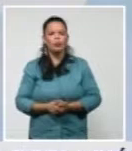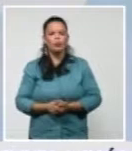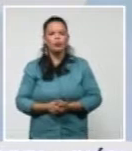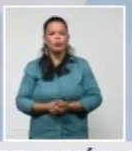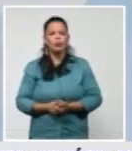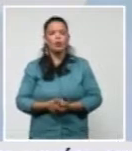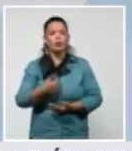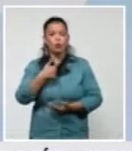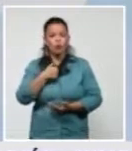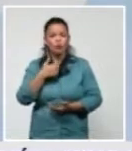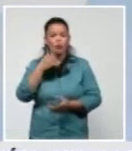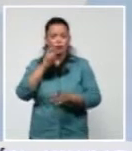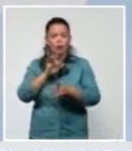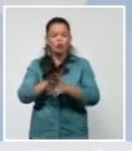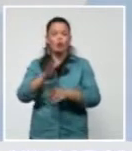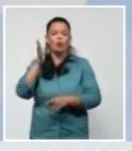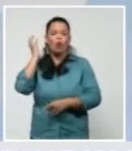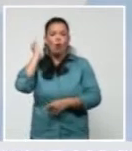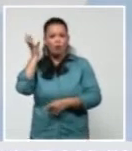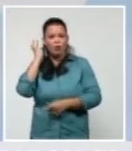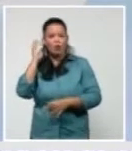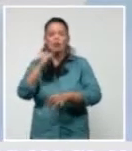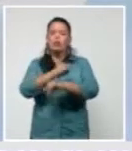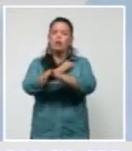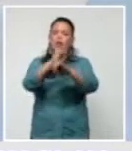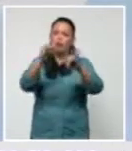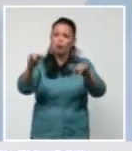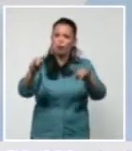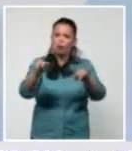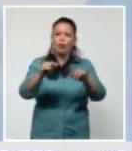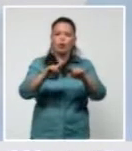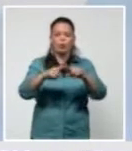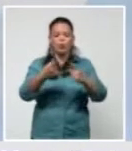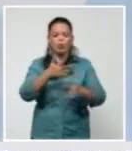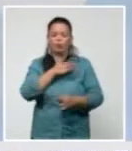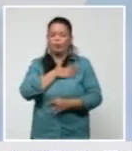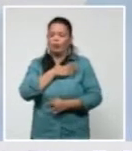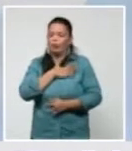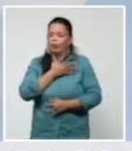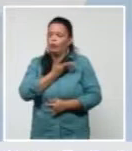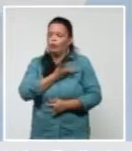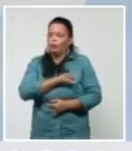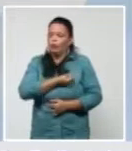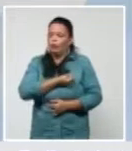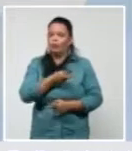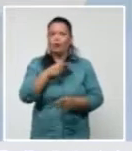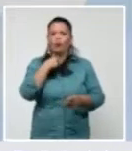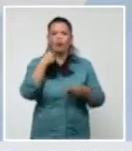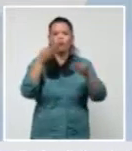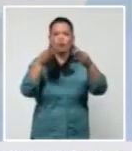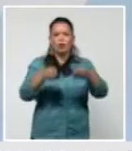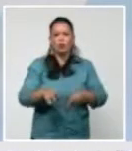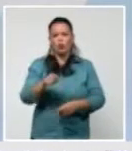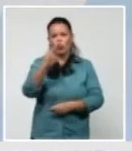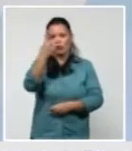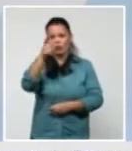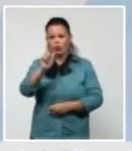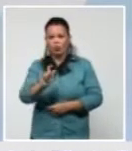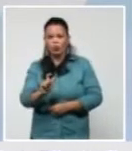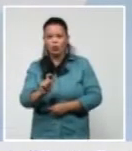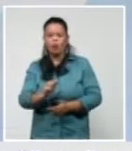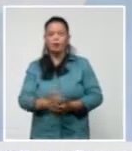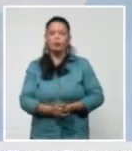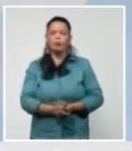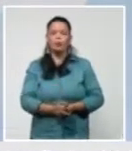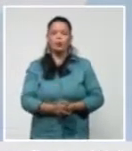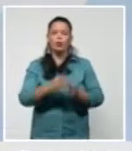island rises to 130, with a mortality rate of 1.80%, lower than the global rate